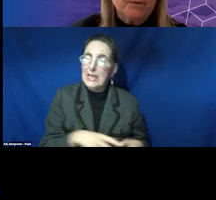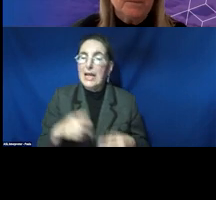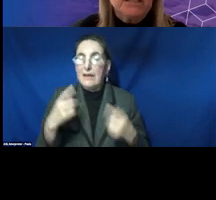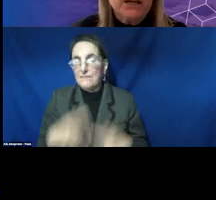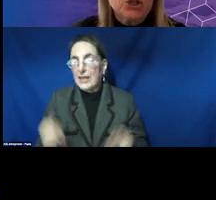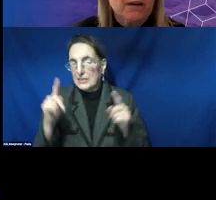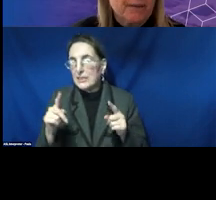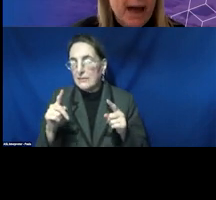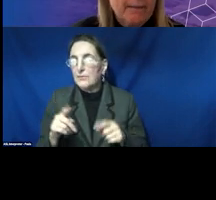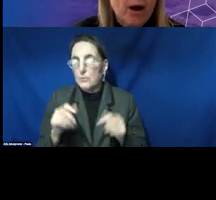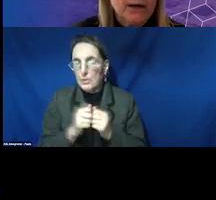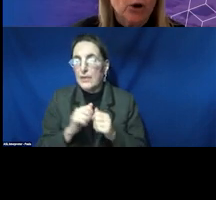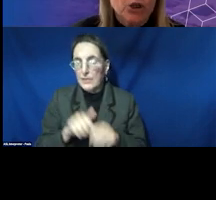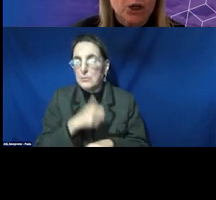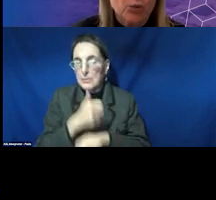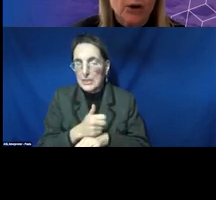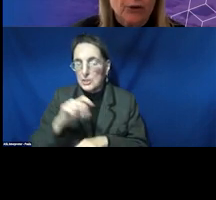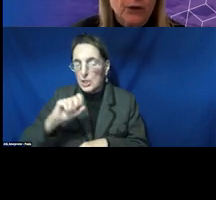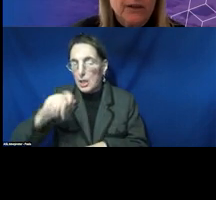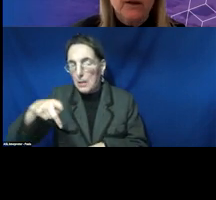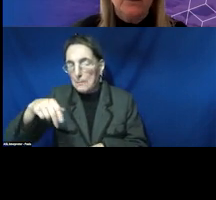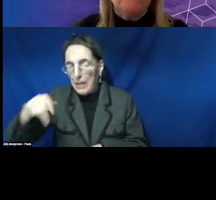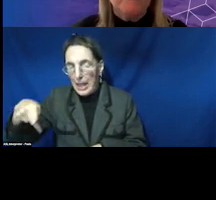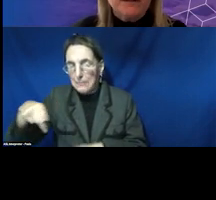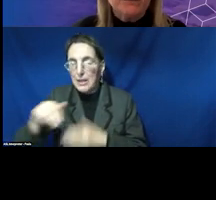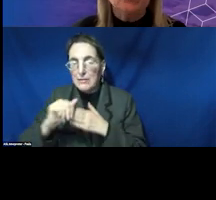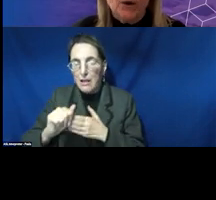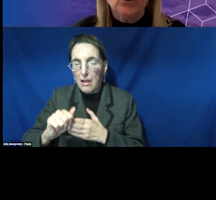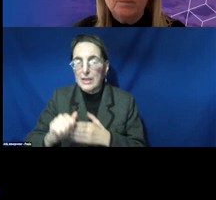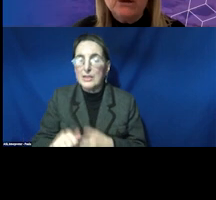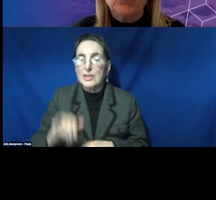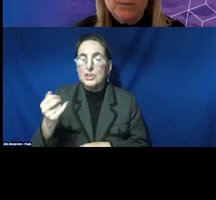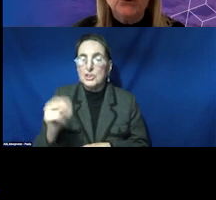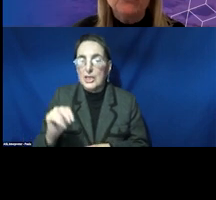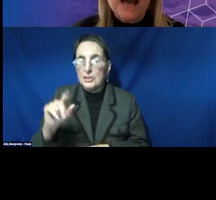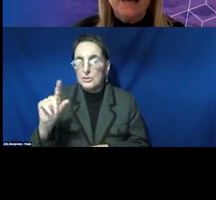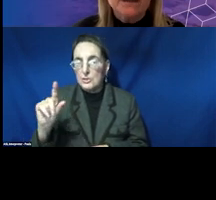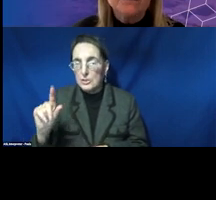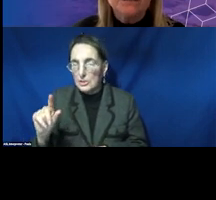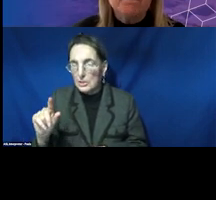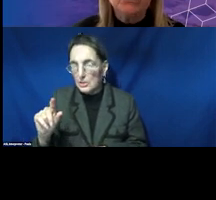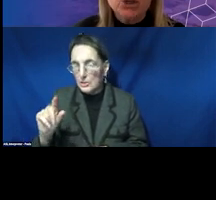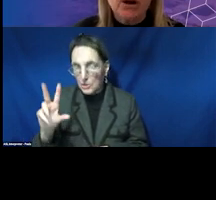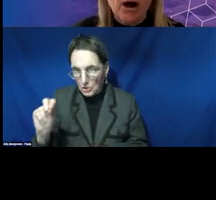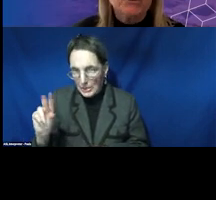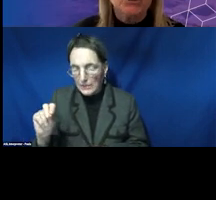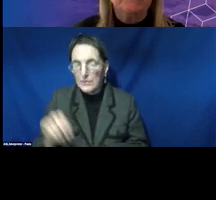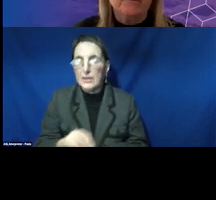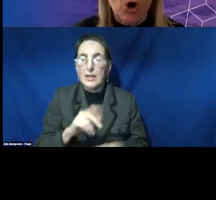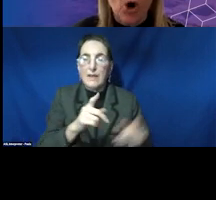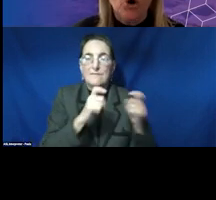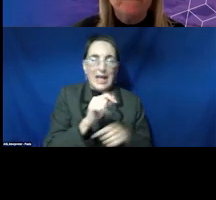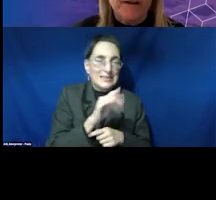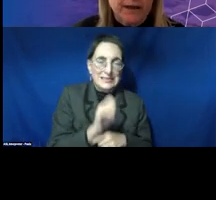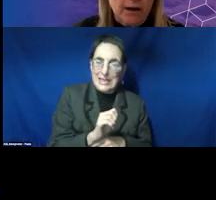with implementation of the PAP guide on January 30, Fastlane will be removed as a submission option